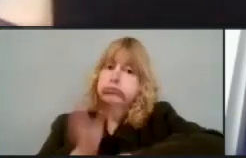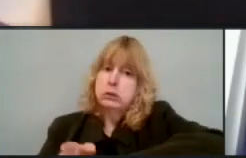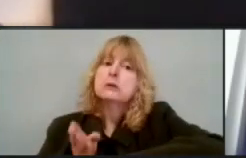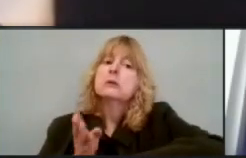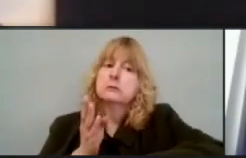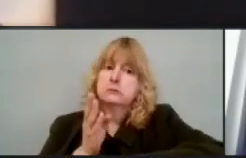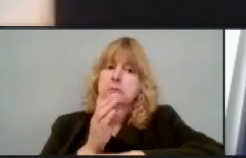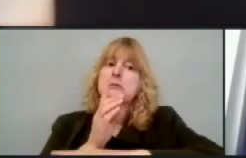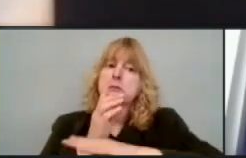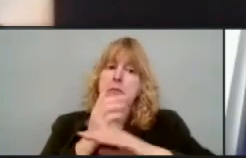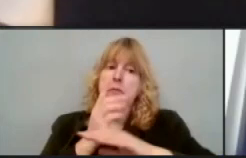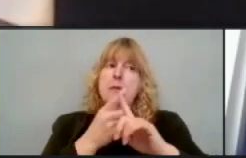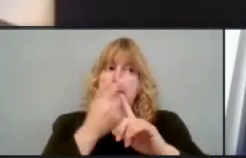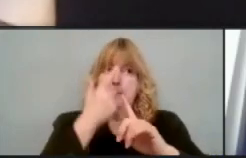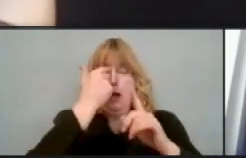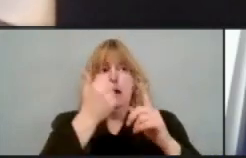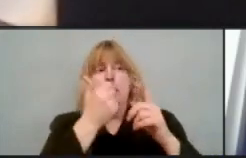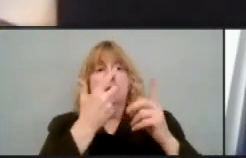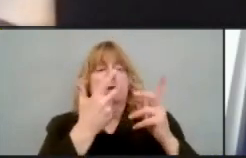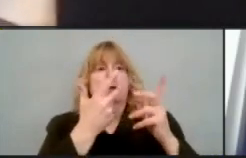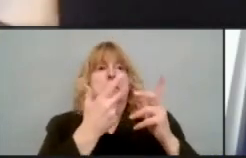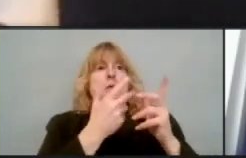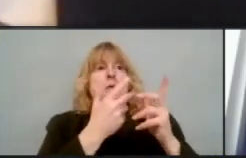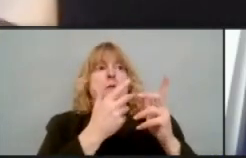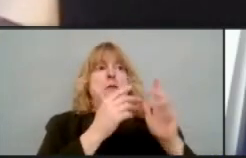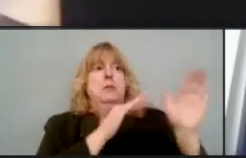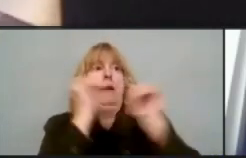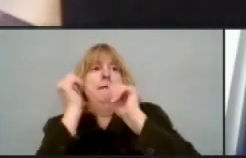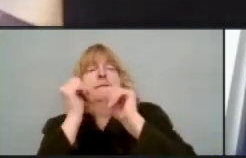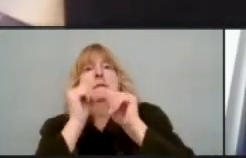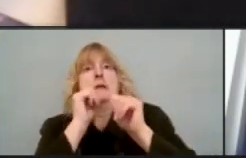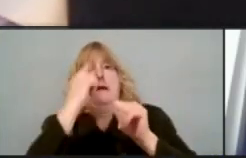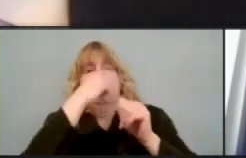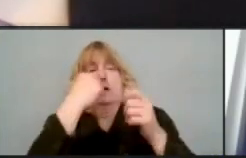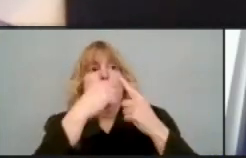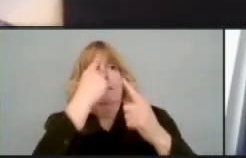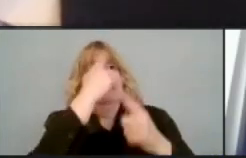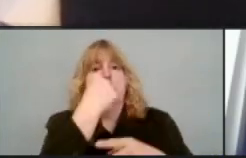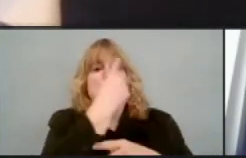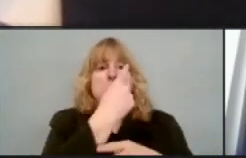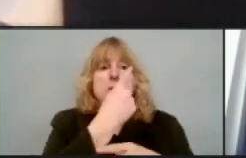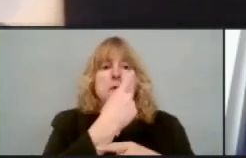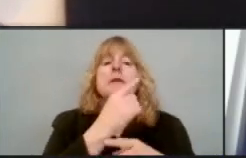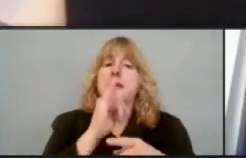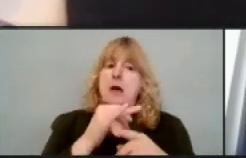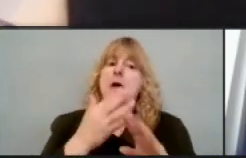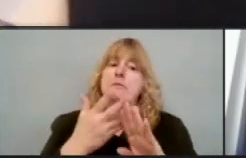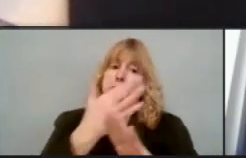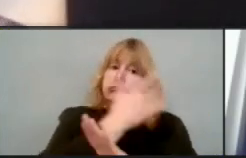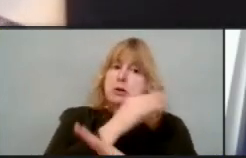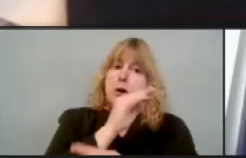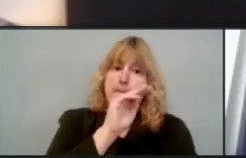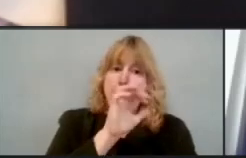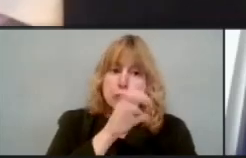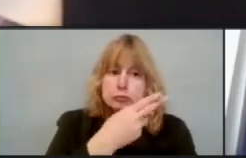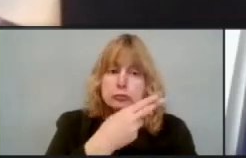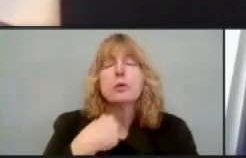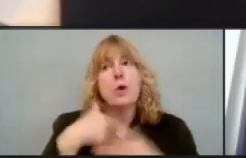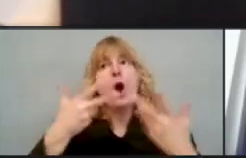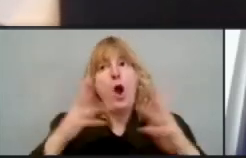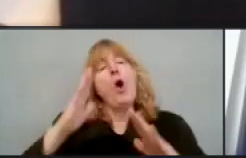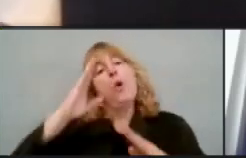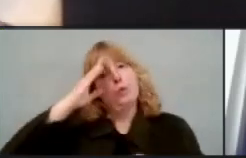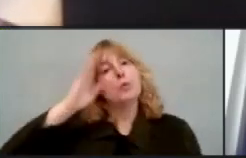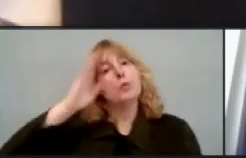the face-to-face instruction that began back in March. And so we anticipated that and we developed our curriculum for this